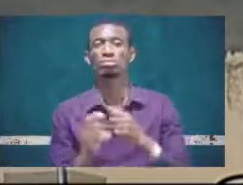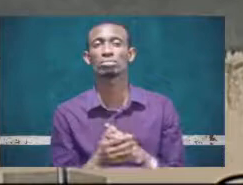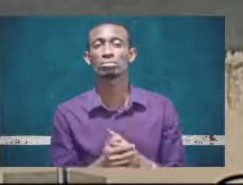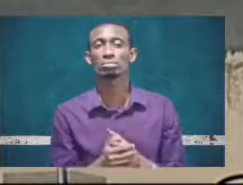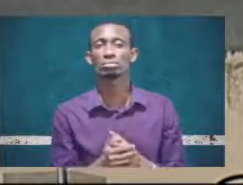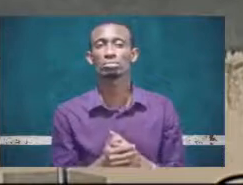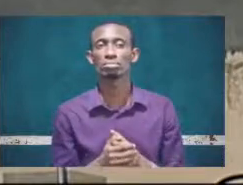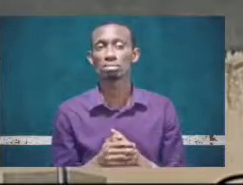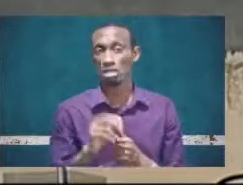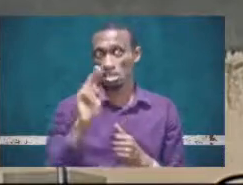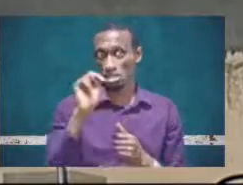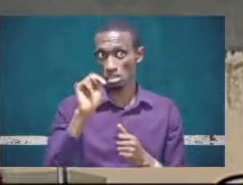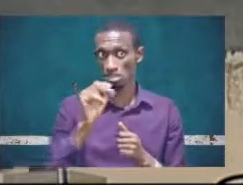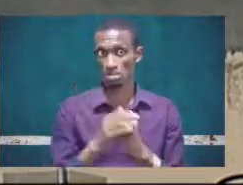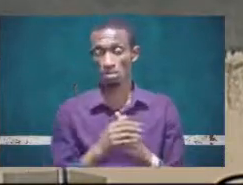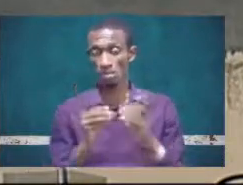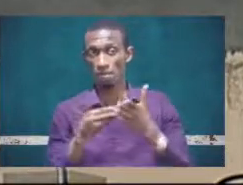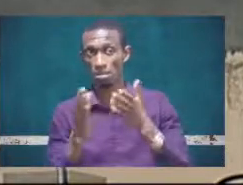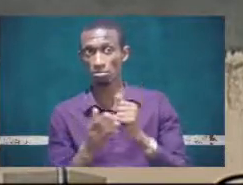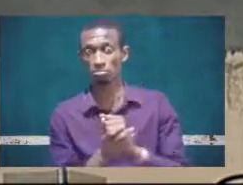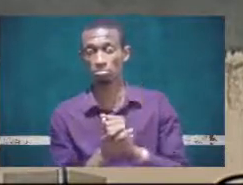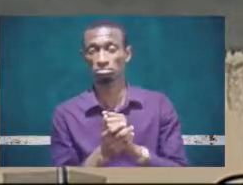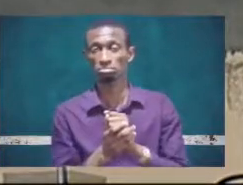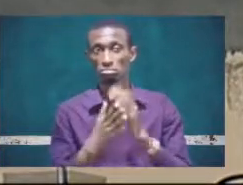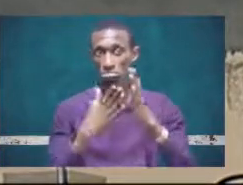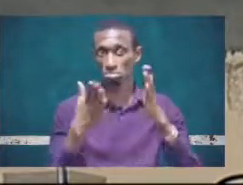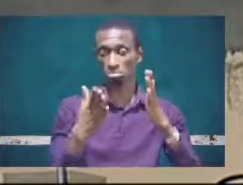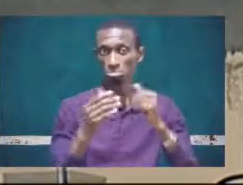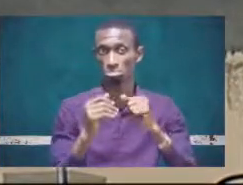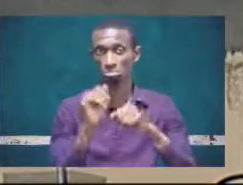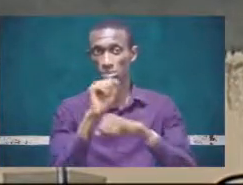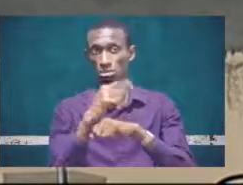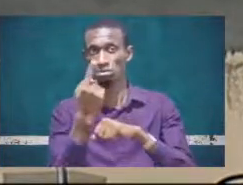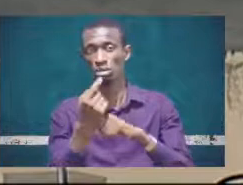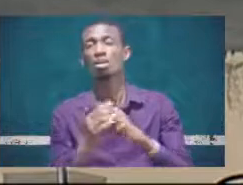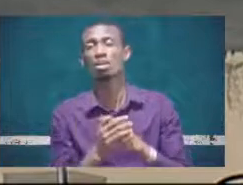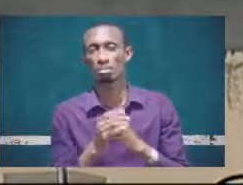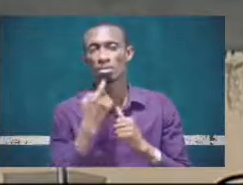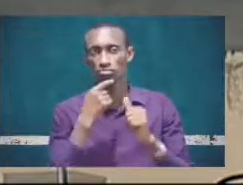For any value of x less than 1, x minus 1 will be negative.